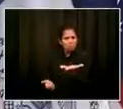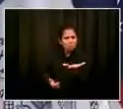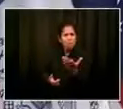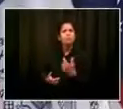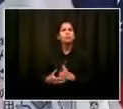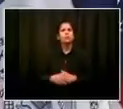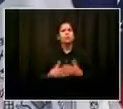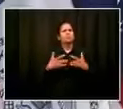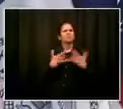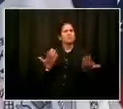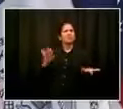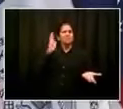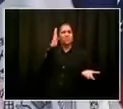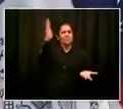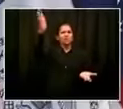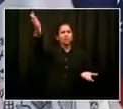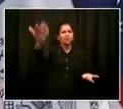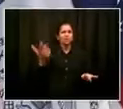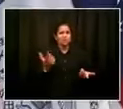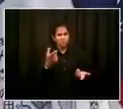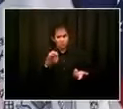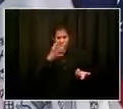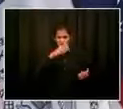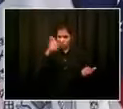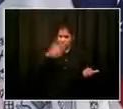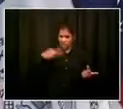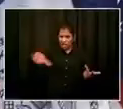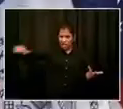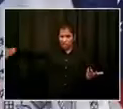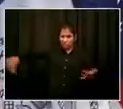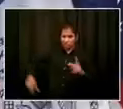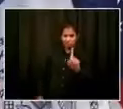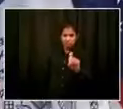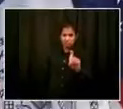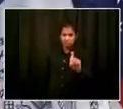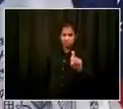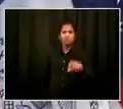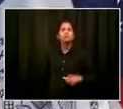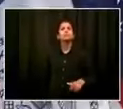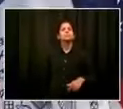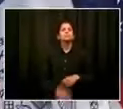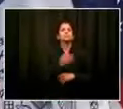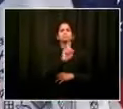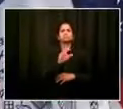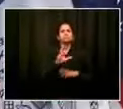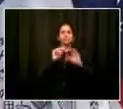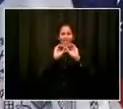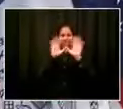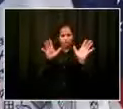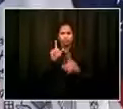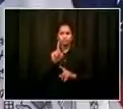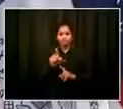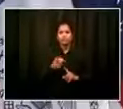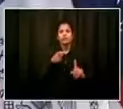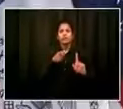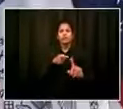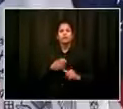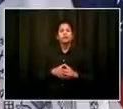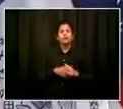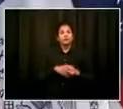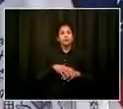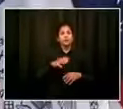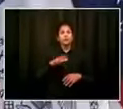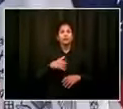no to people. We've said if you want to apply, you can apply, but there's a process. Look, the fact is that